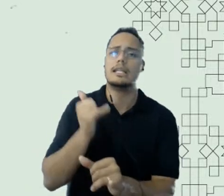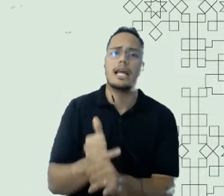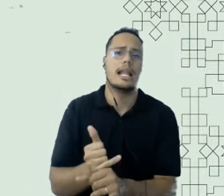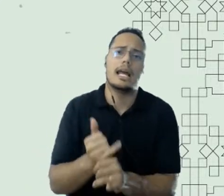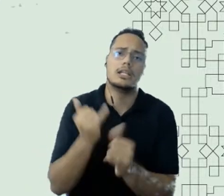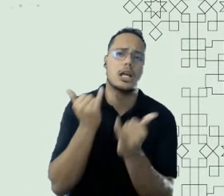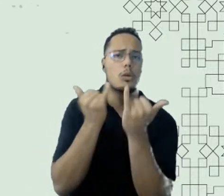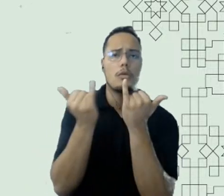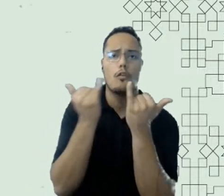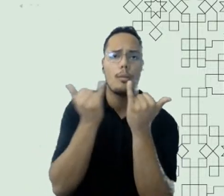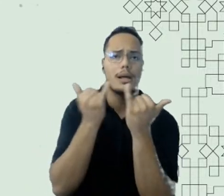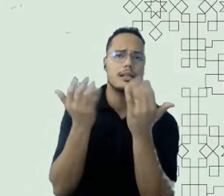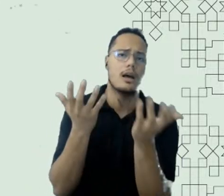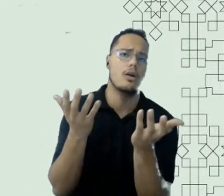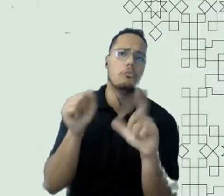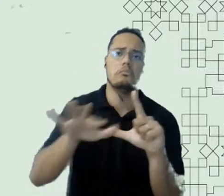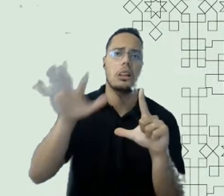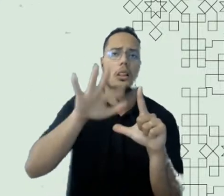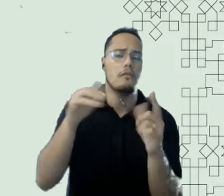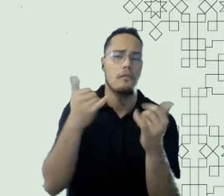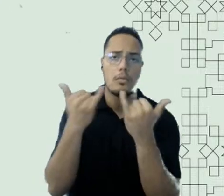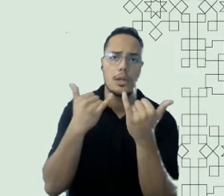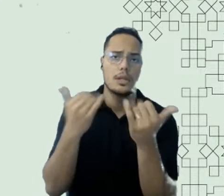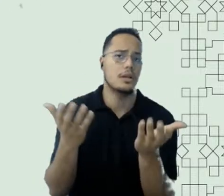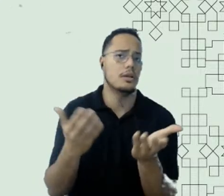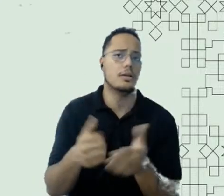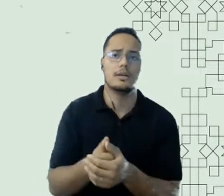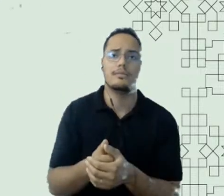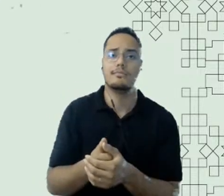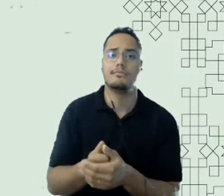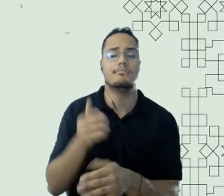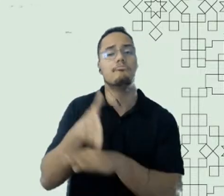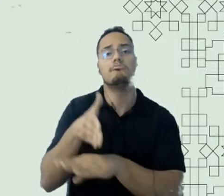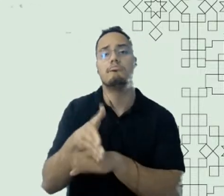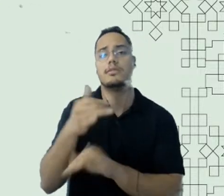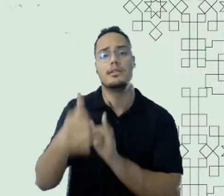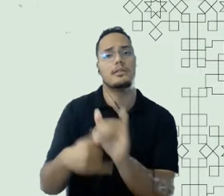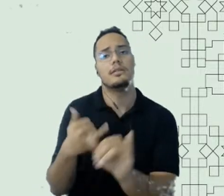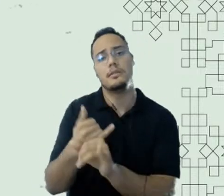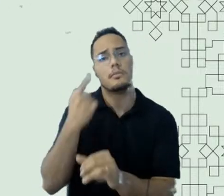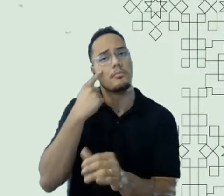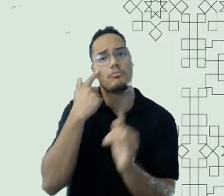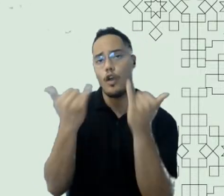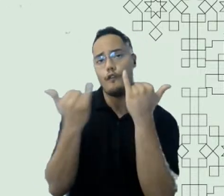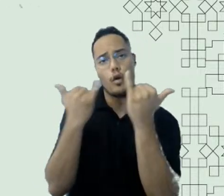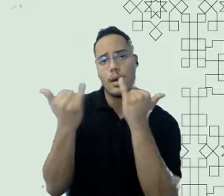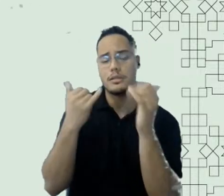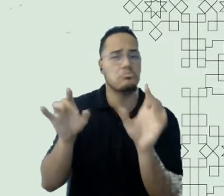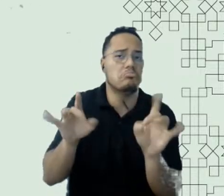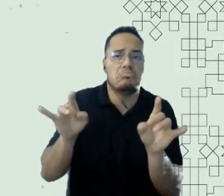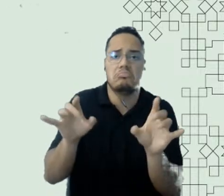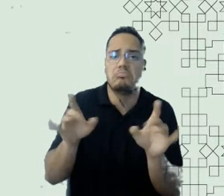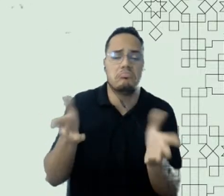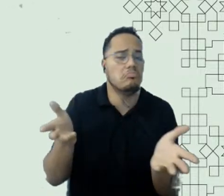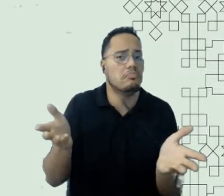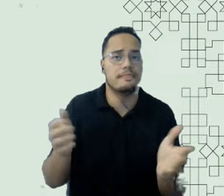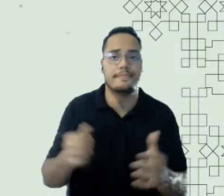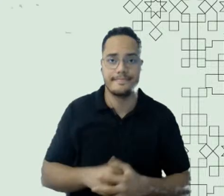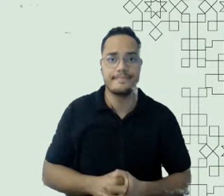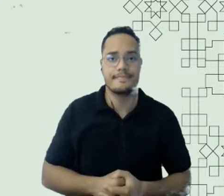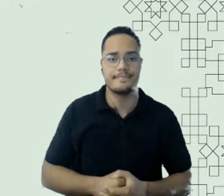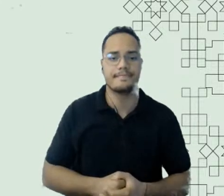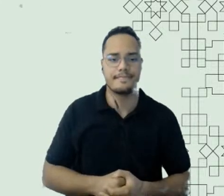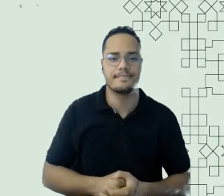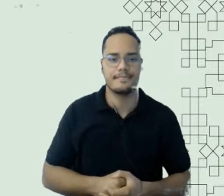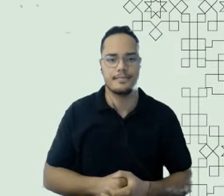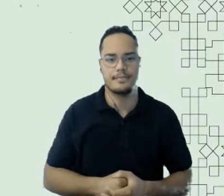information, but you couldn't do a lot of things yourself as an individual. You could post things on the internet, but you couldn't really interact with the content that